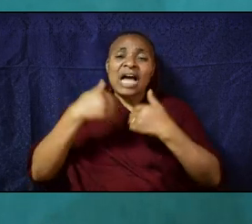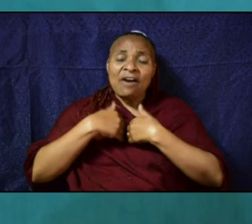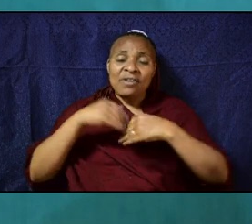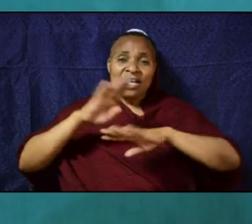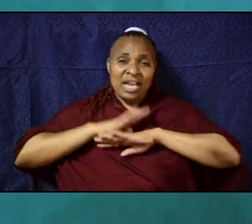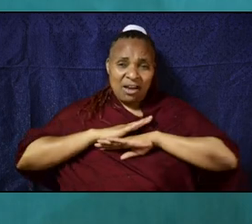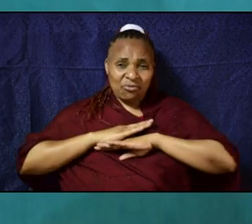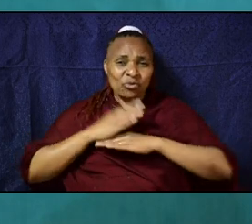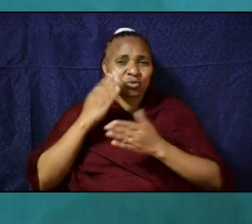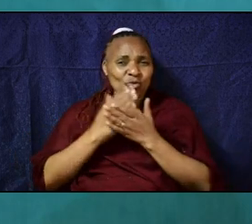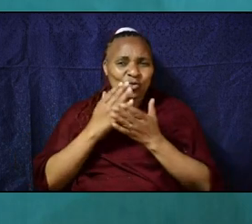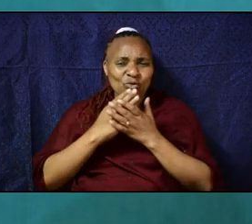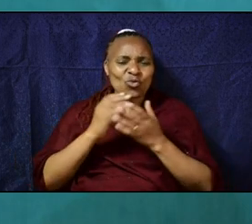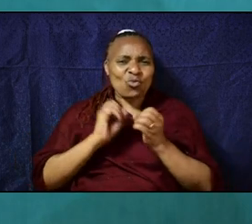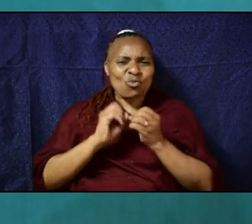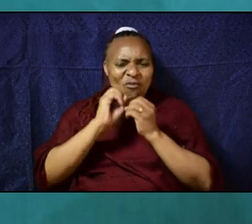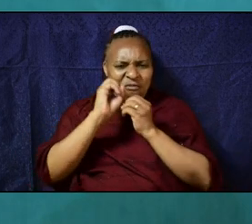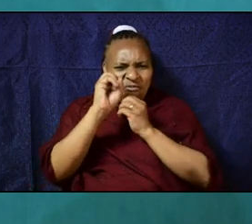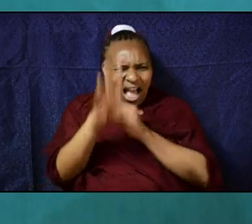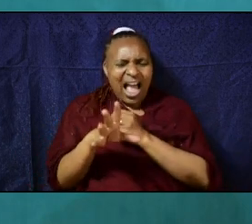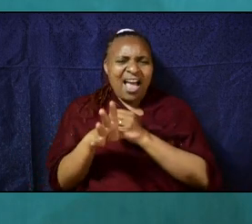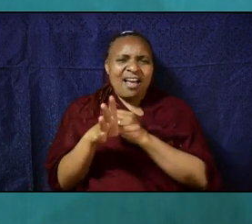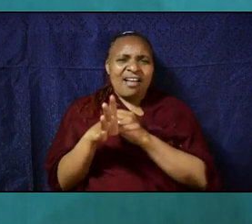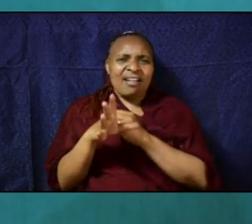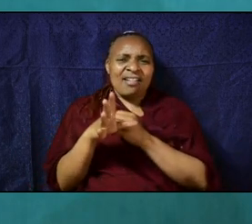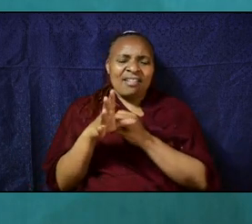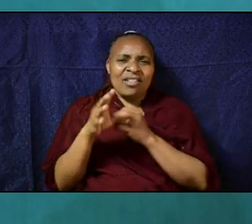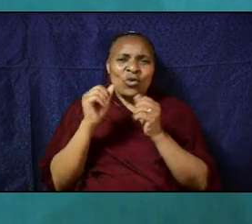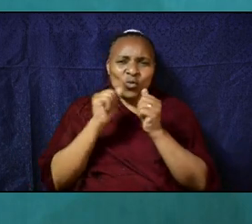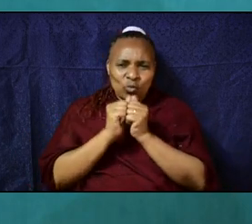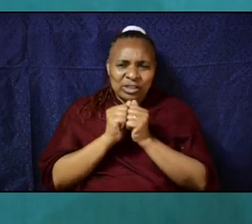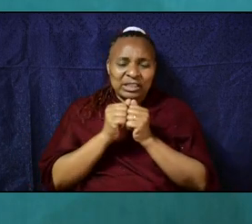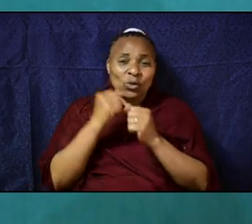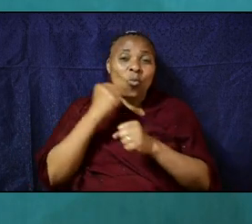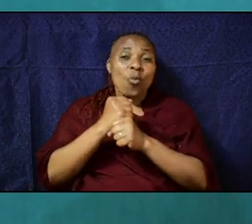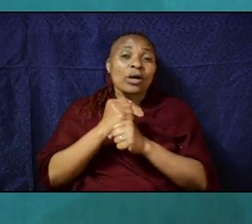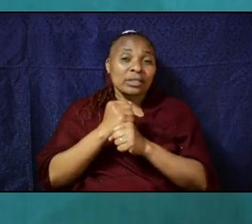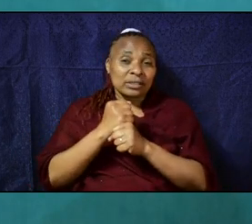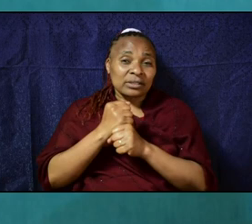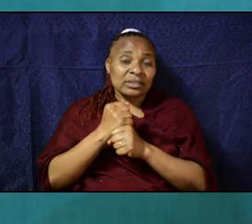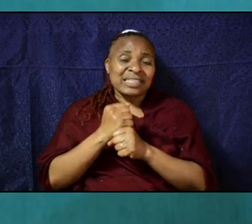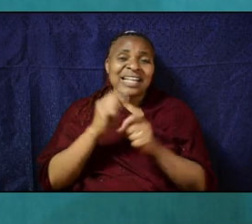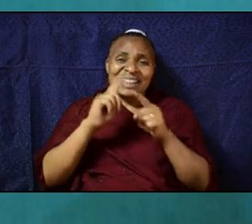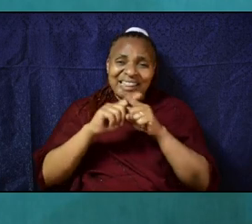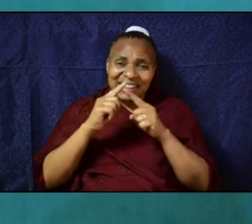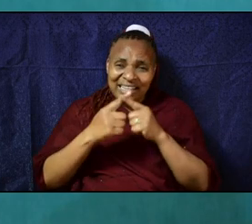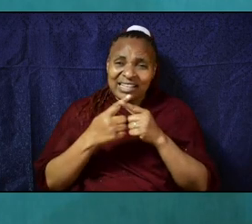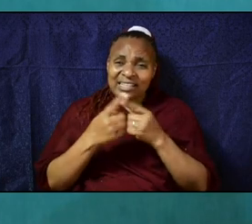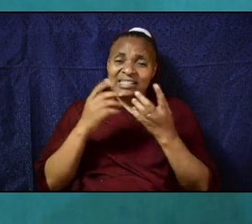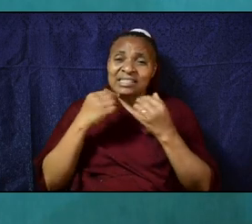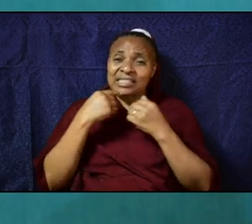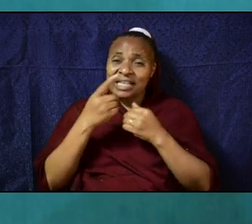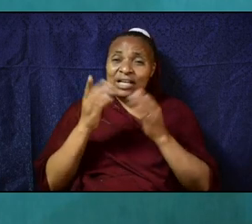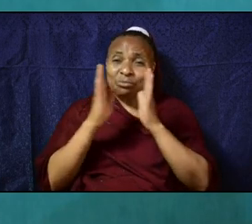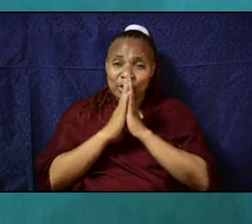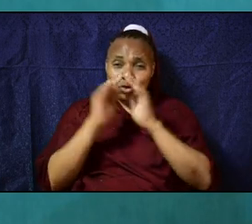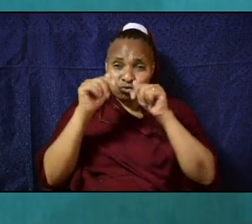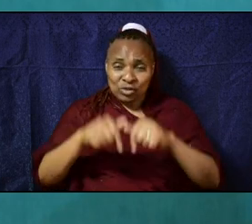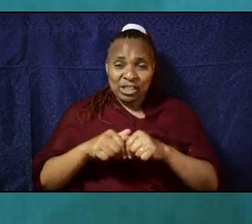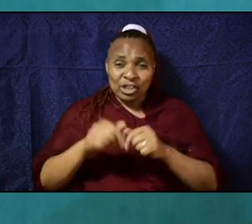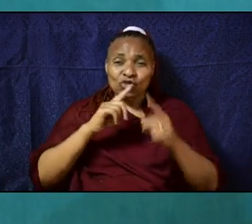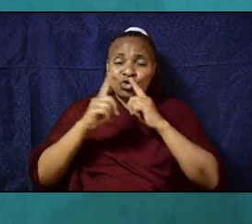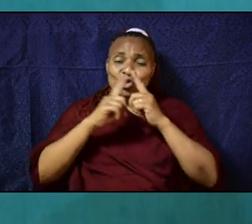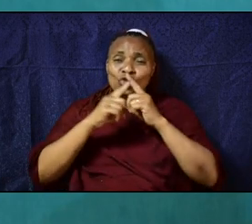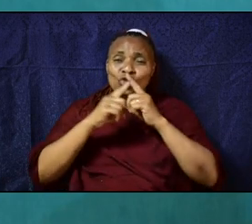is really going the extra mile. Win some and then some. So as you pray today, talk to